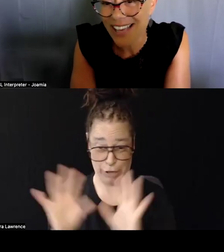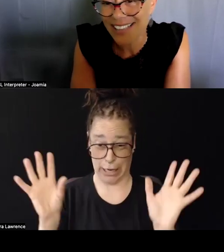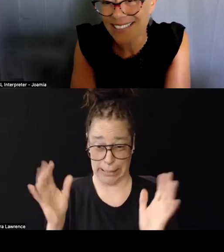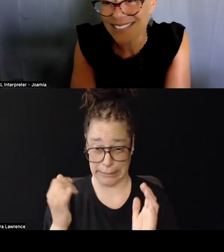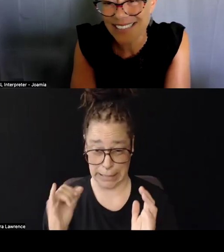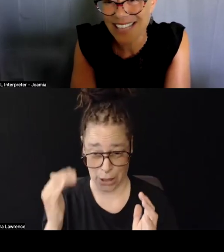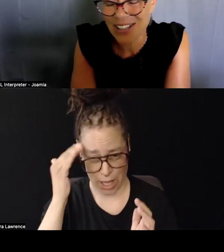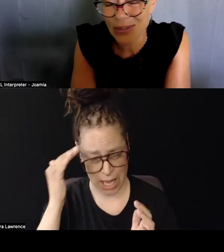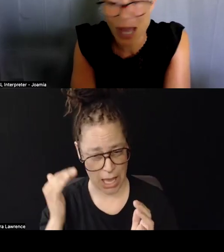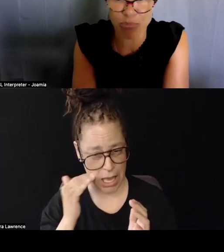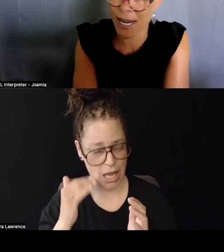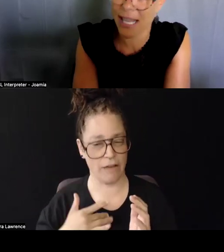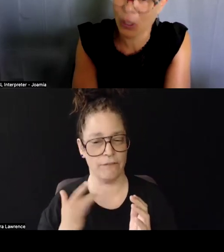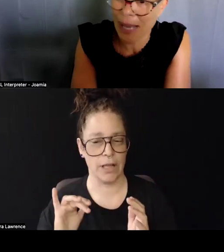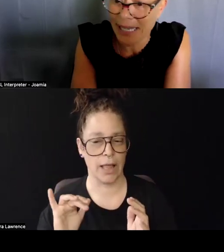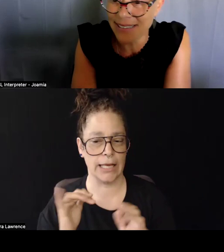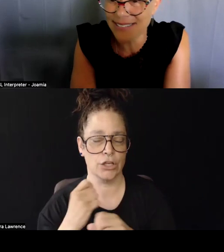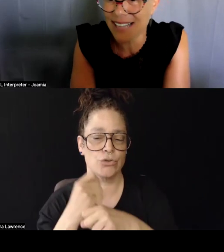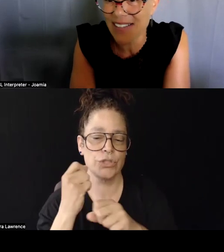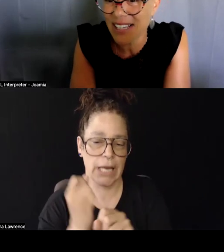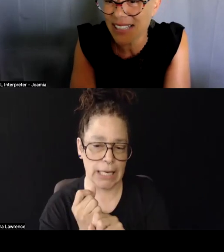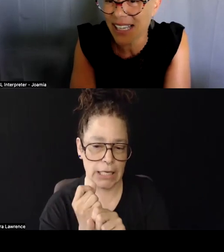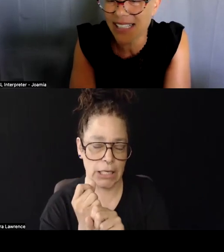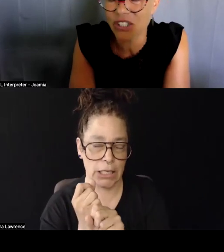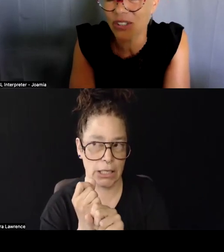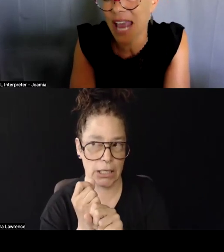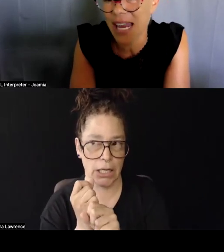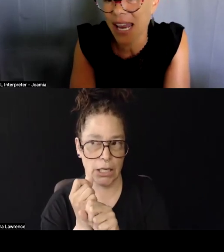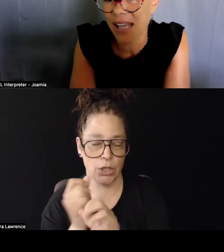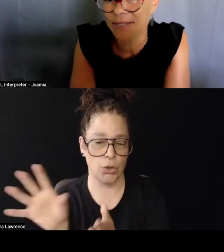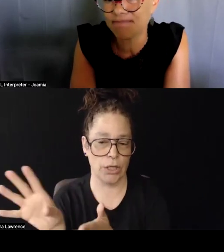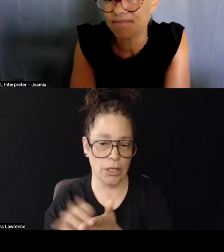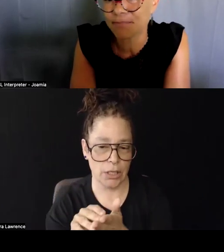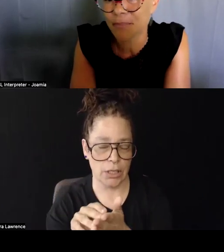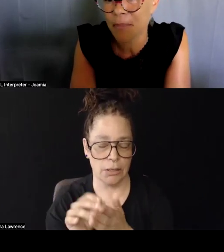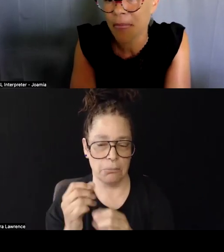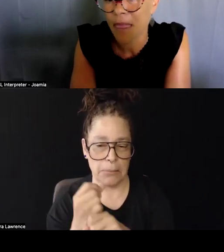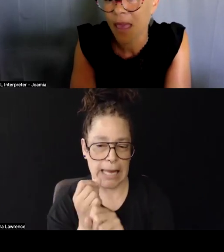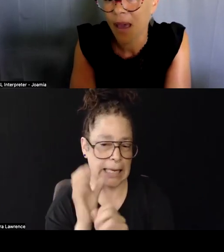at that bright yellow head, I feel like it's creating